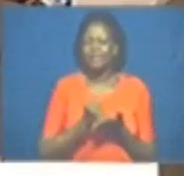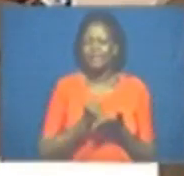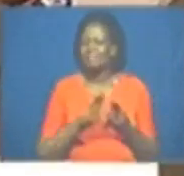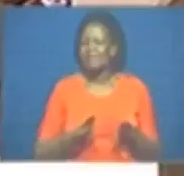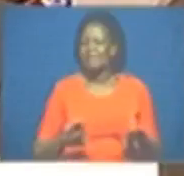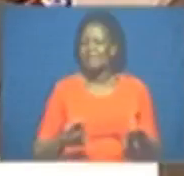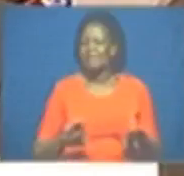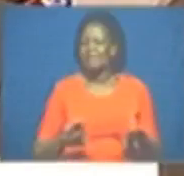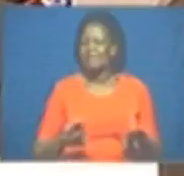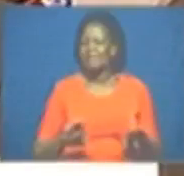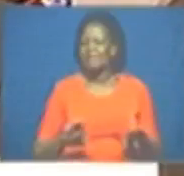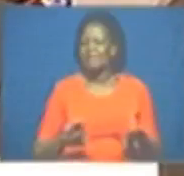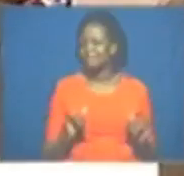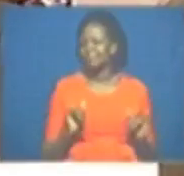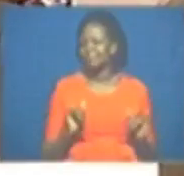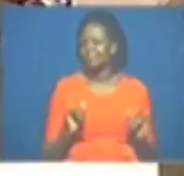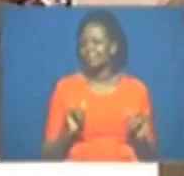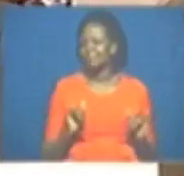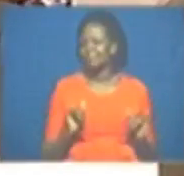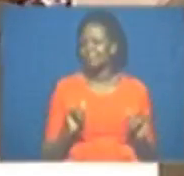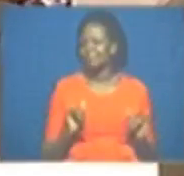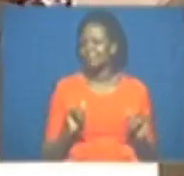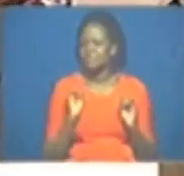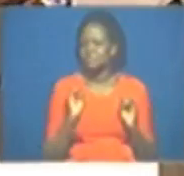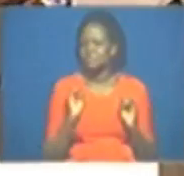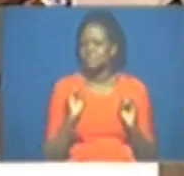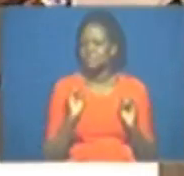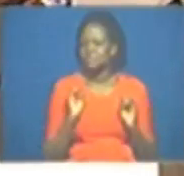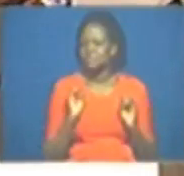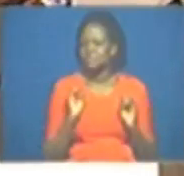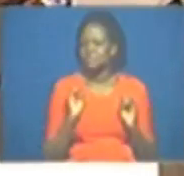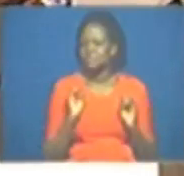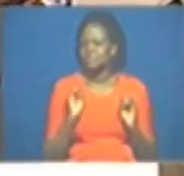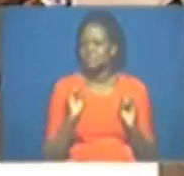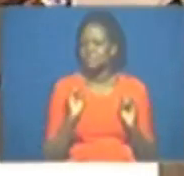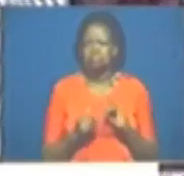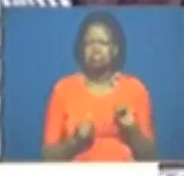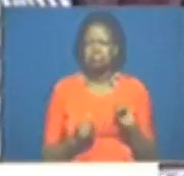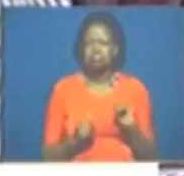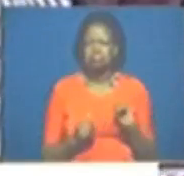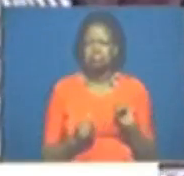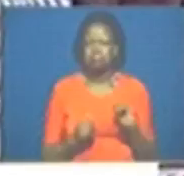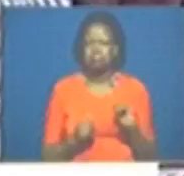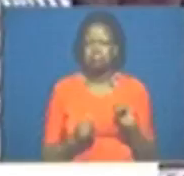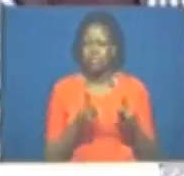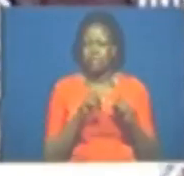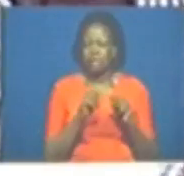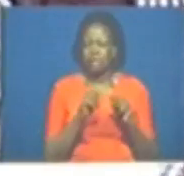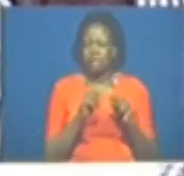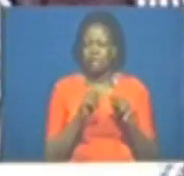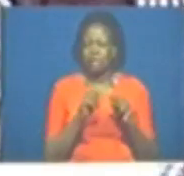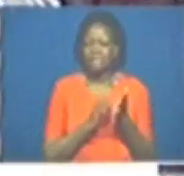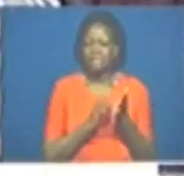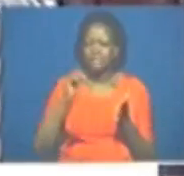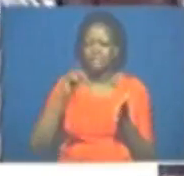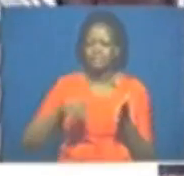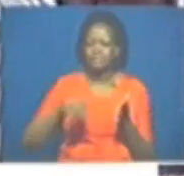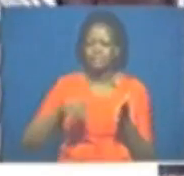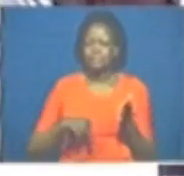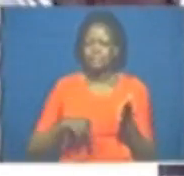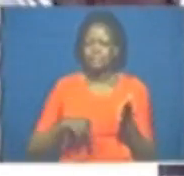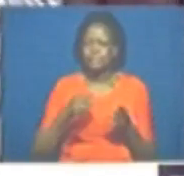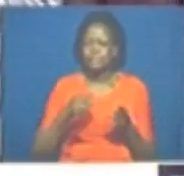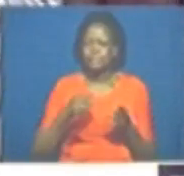permanent, this is the one who is going to bring all the solutions. Similar sentiments coming from Machako's legislator, Dr. Victor